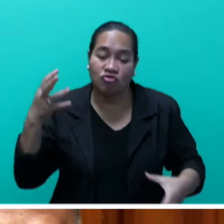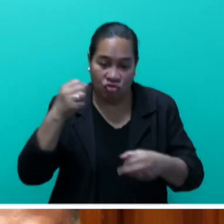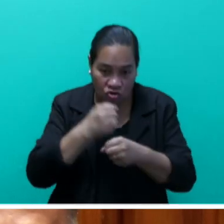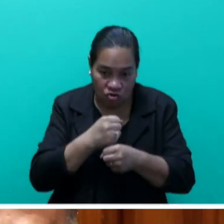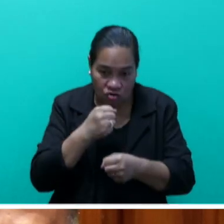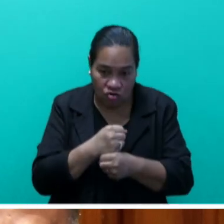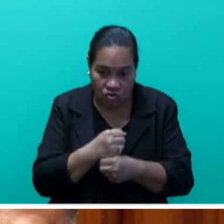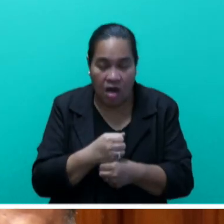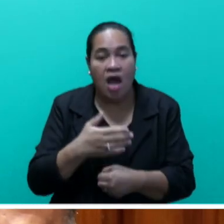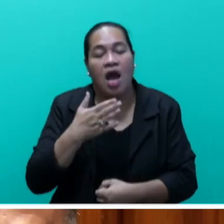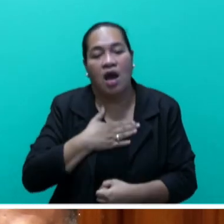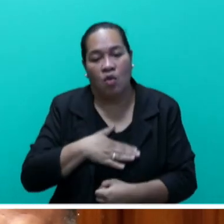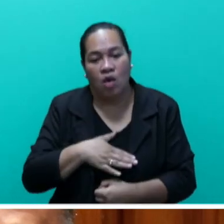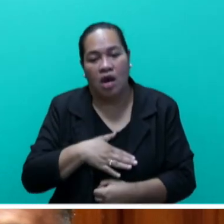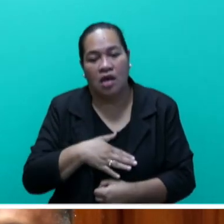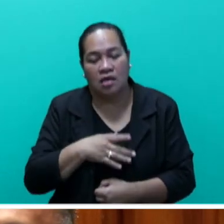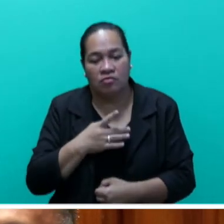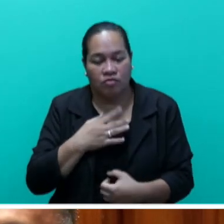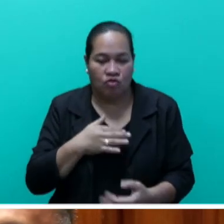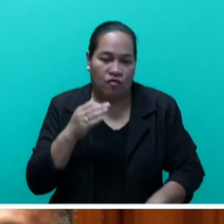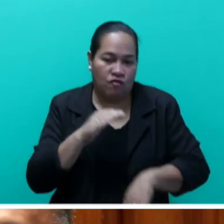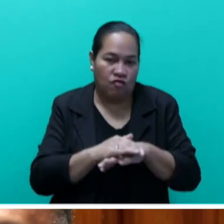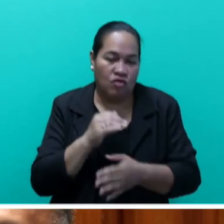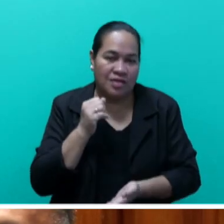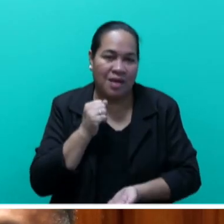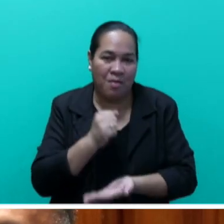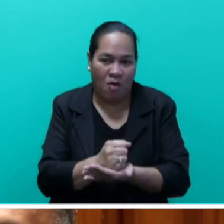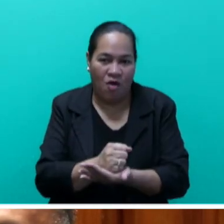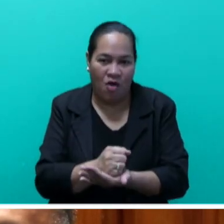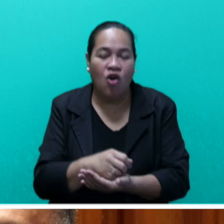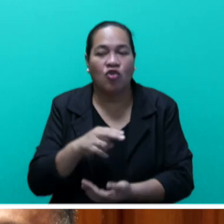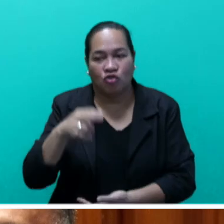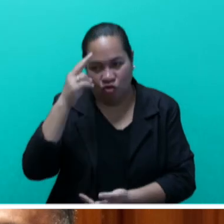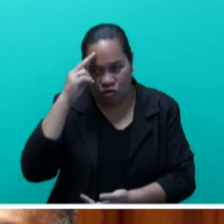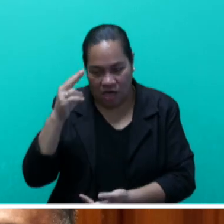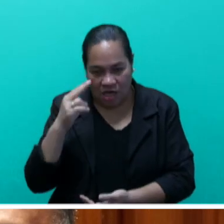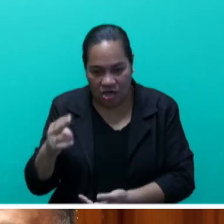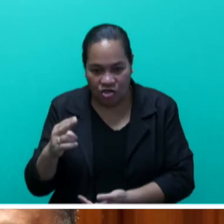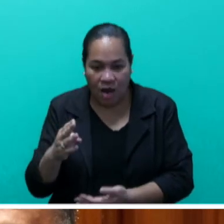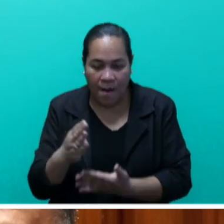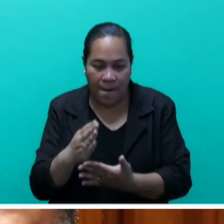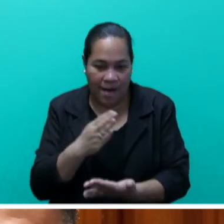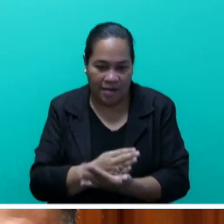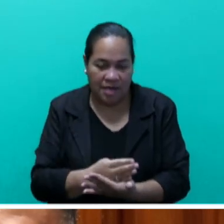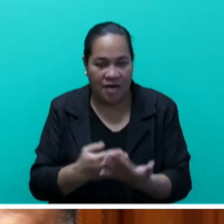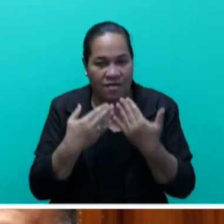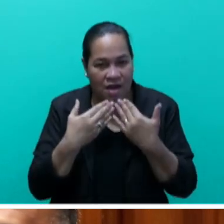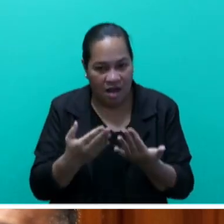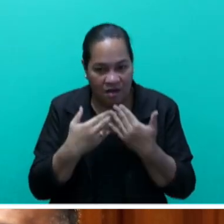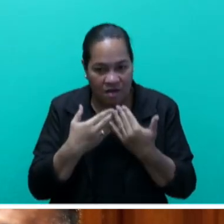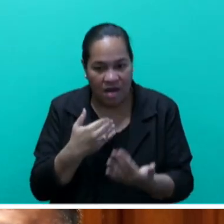would like to render my support, full support, to the national budget in the motion before the House. Honorable